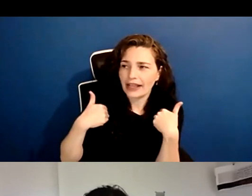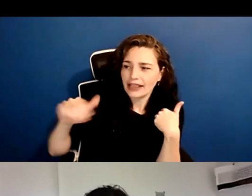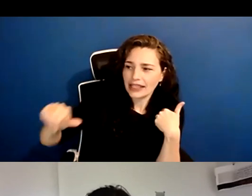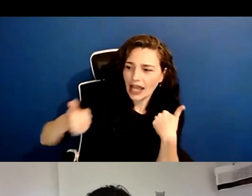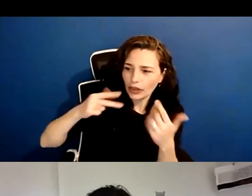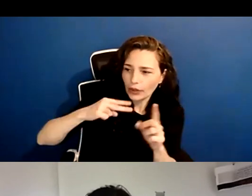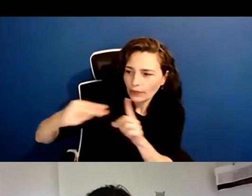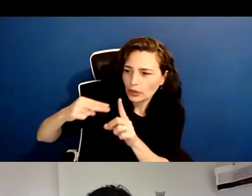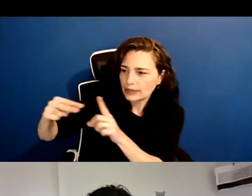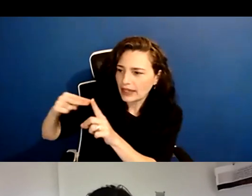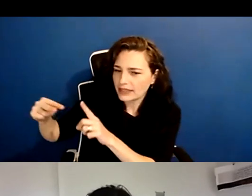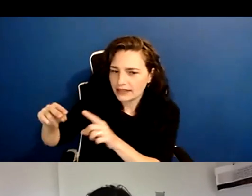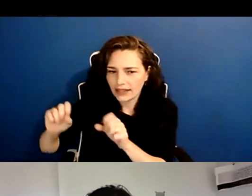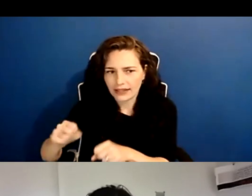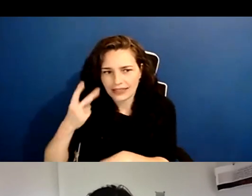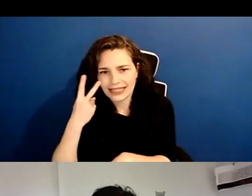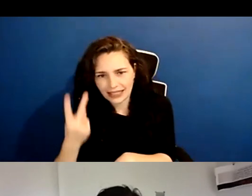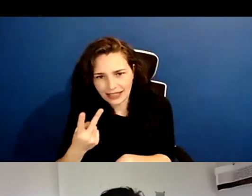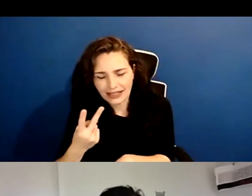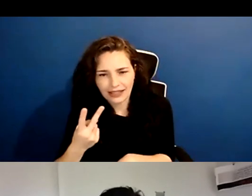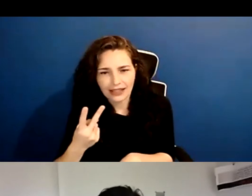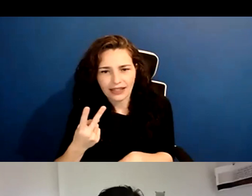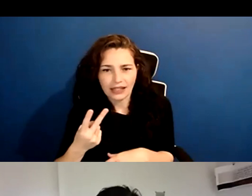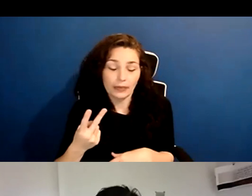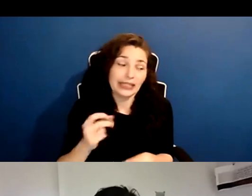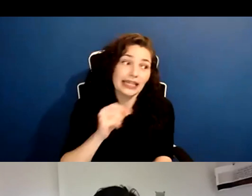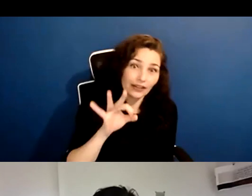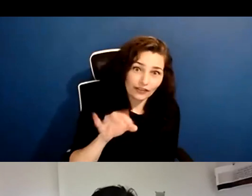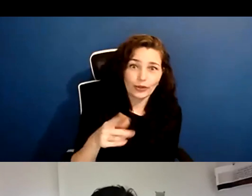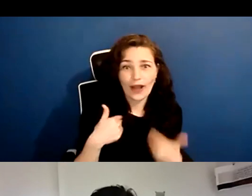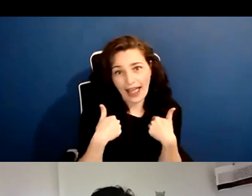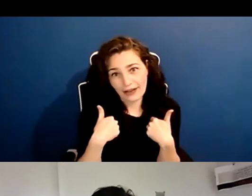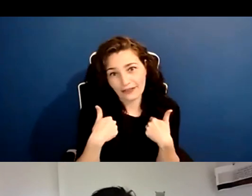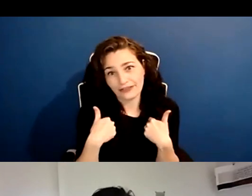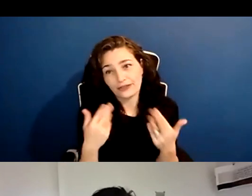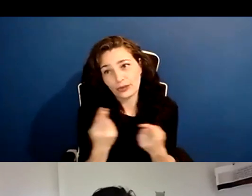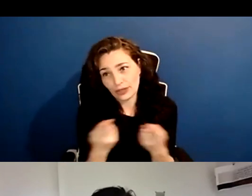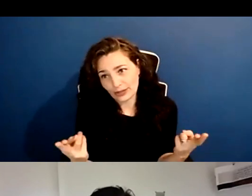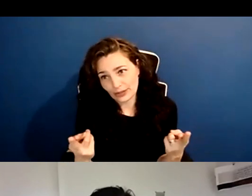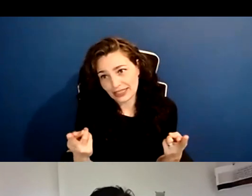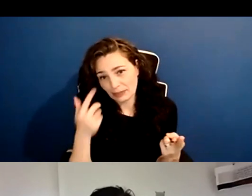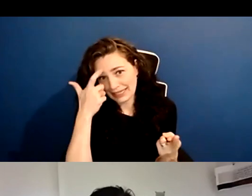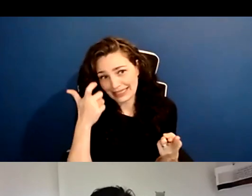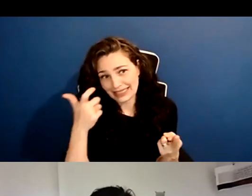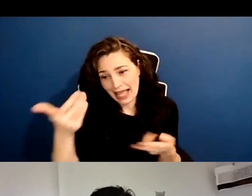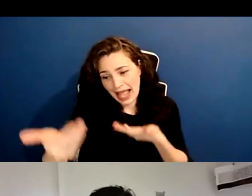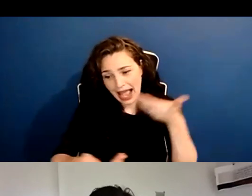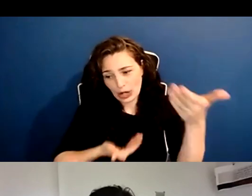that if you have the resources, because we know, yeah, hiring an outside editor is sometimes a